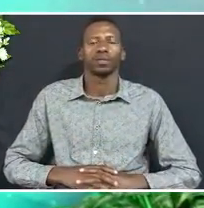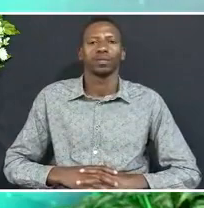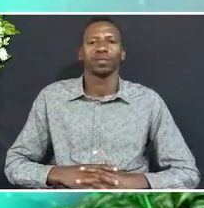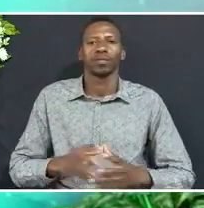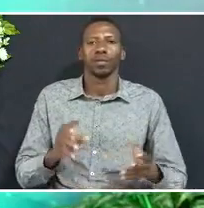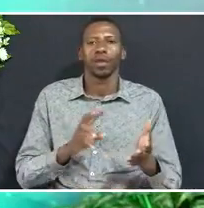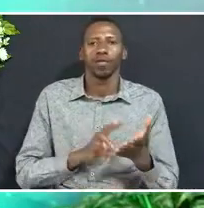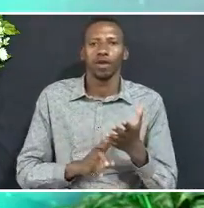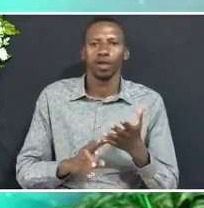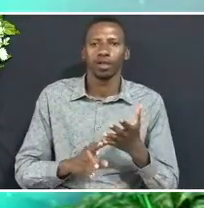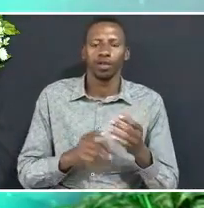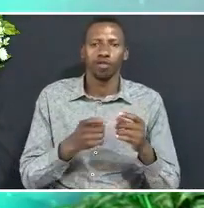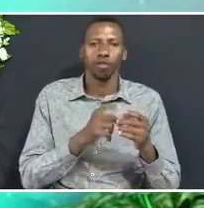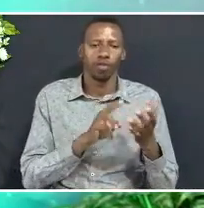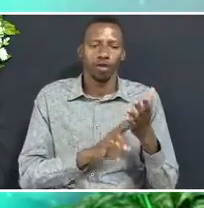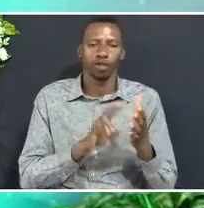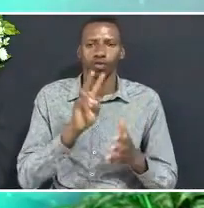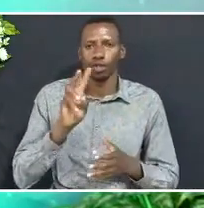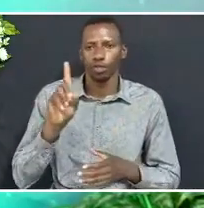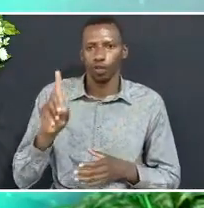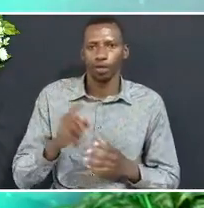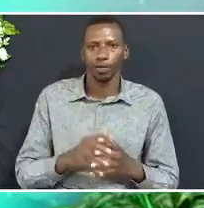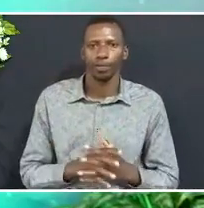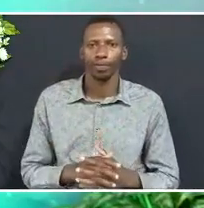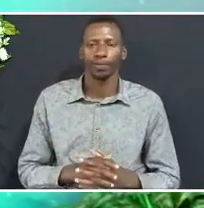24. From verse